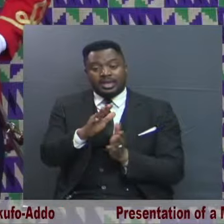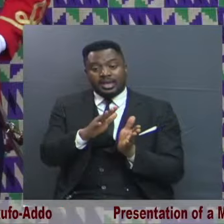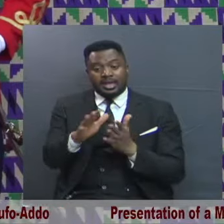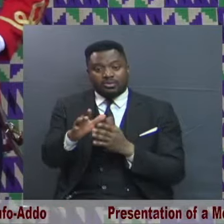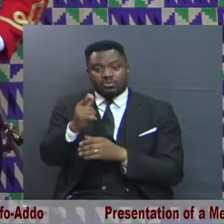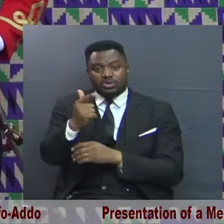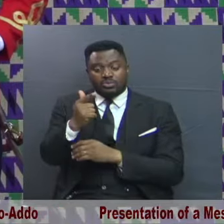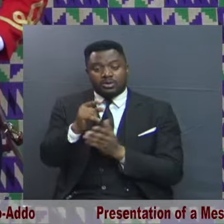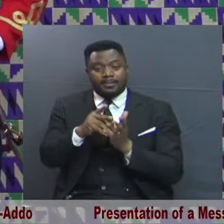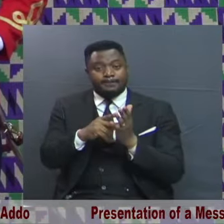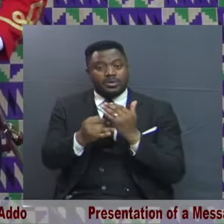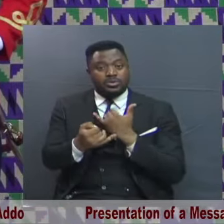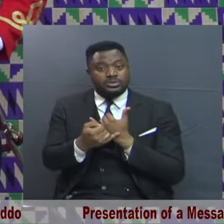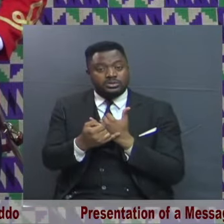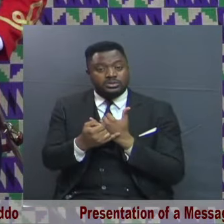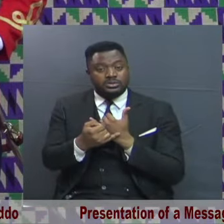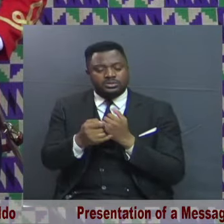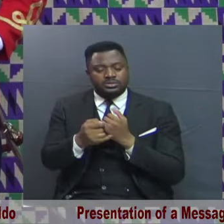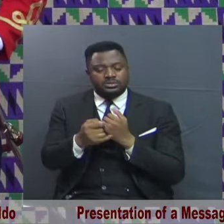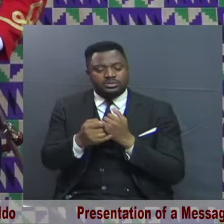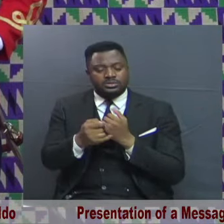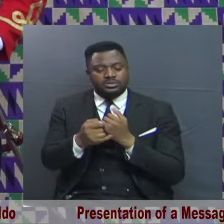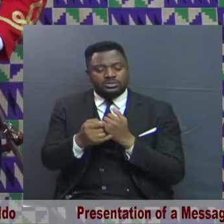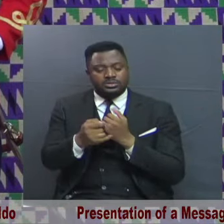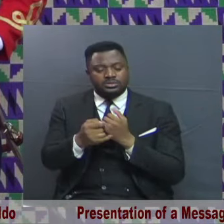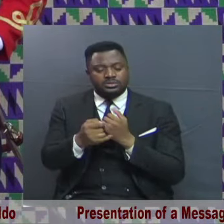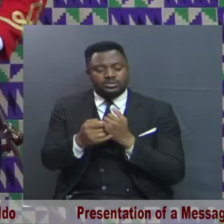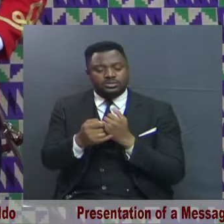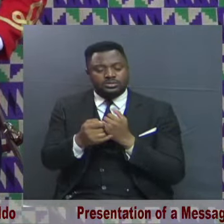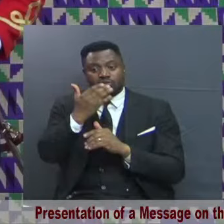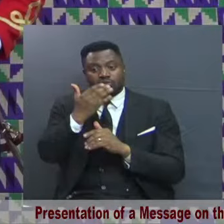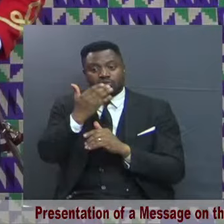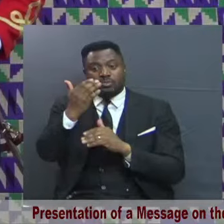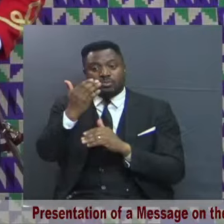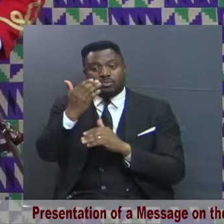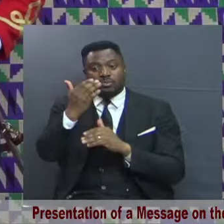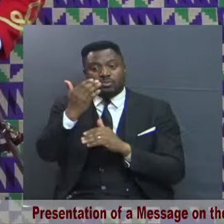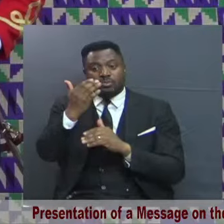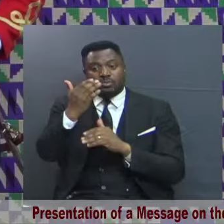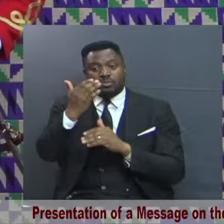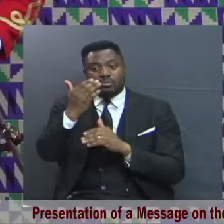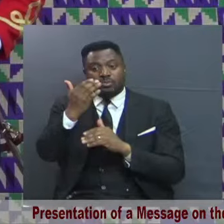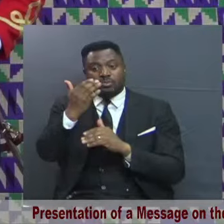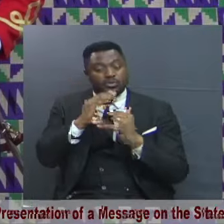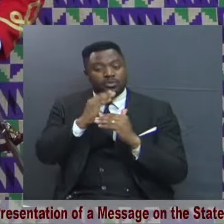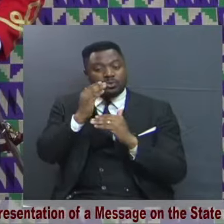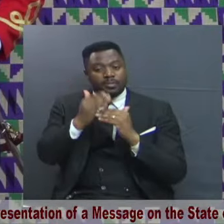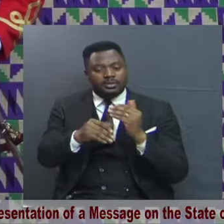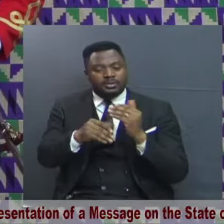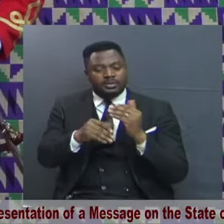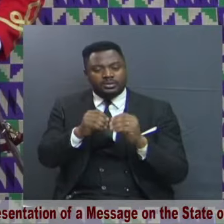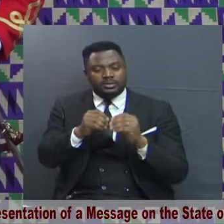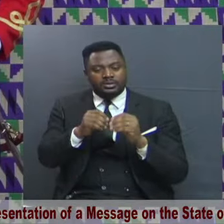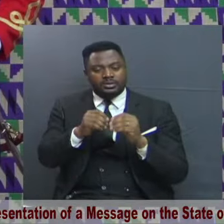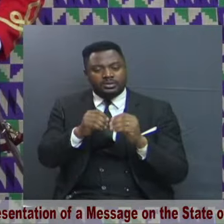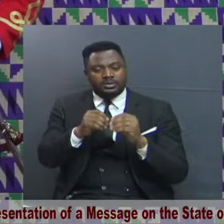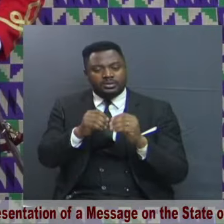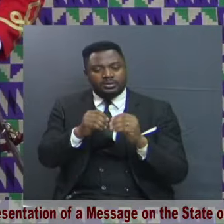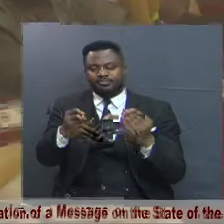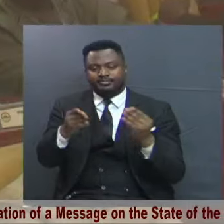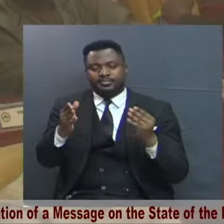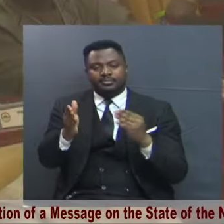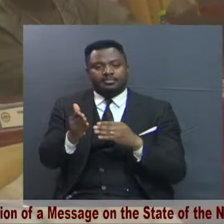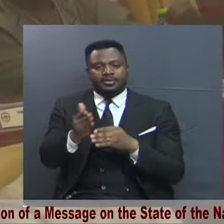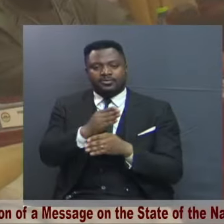21 projects are at various stages of completion and are expected to be completed and inaugurated before